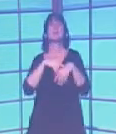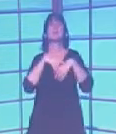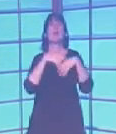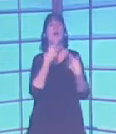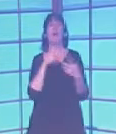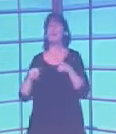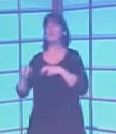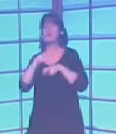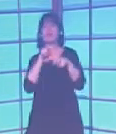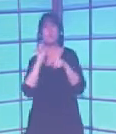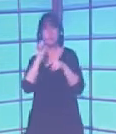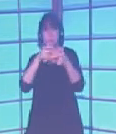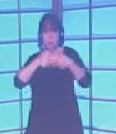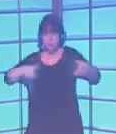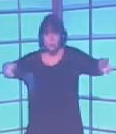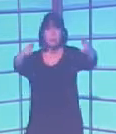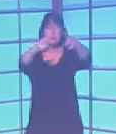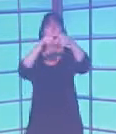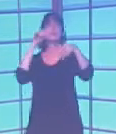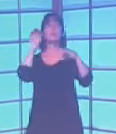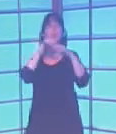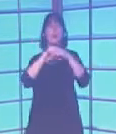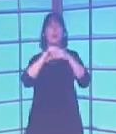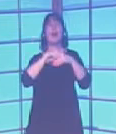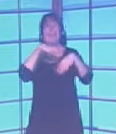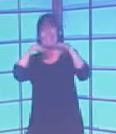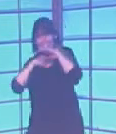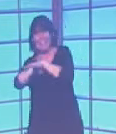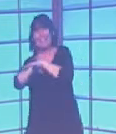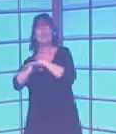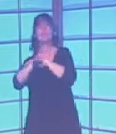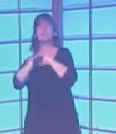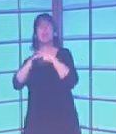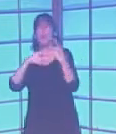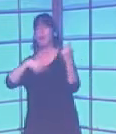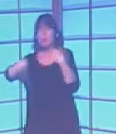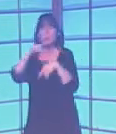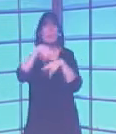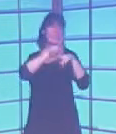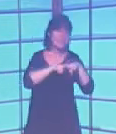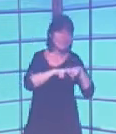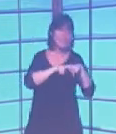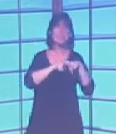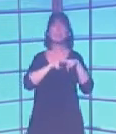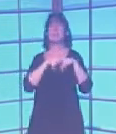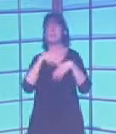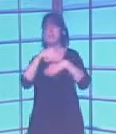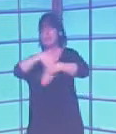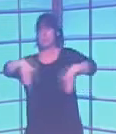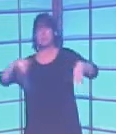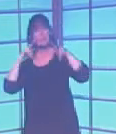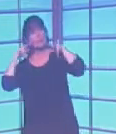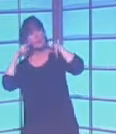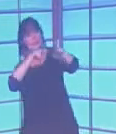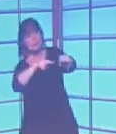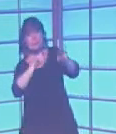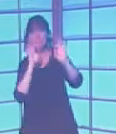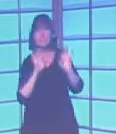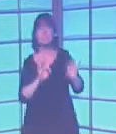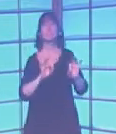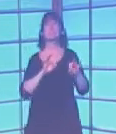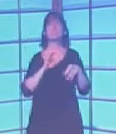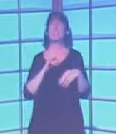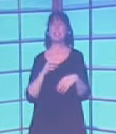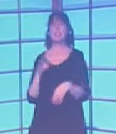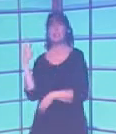venue, to the fans' experience inside the venue itself, in terms of seating, sightlines, the provision of accessible services such